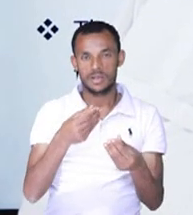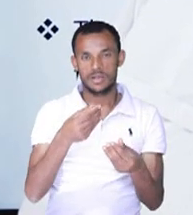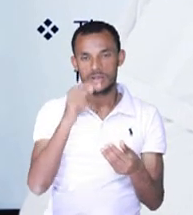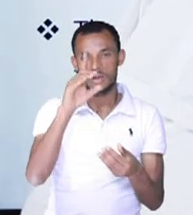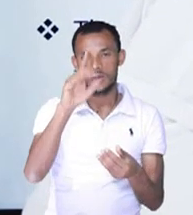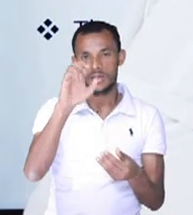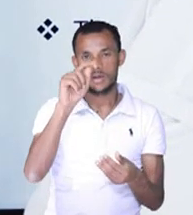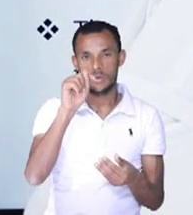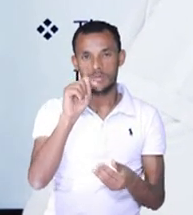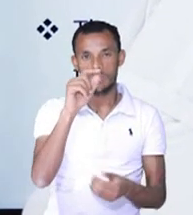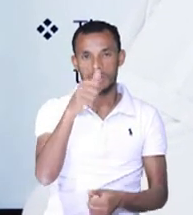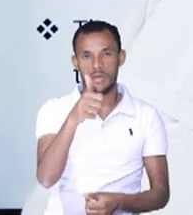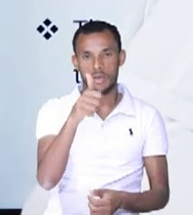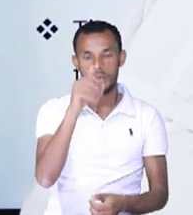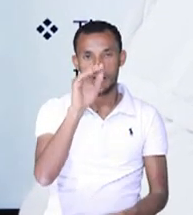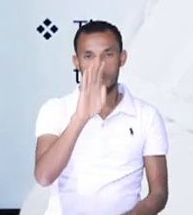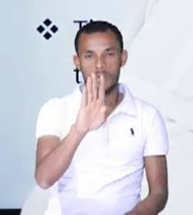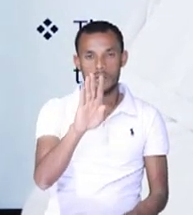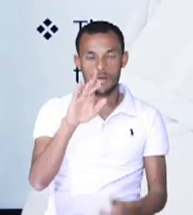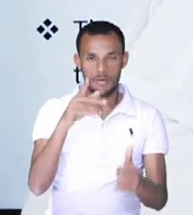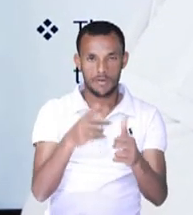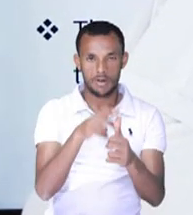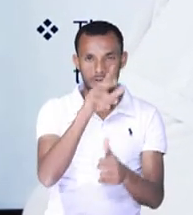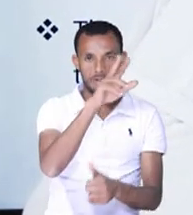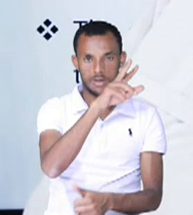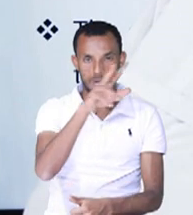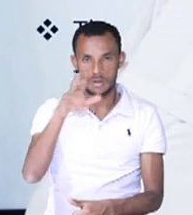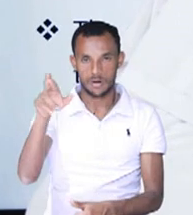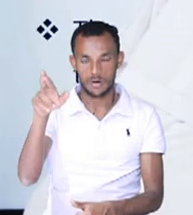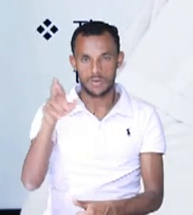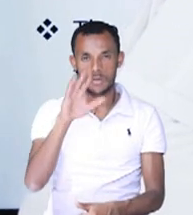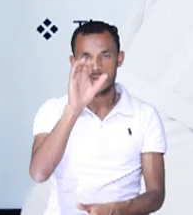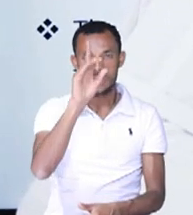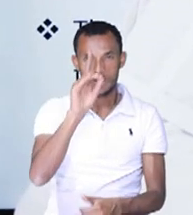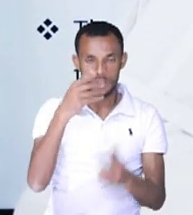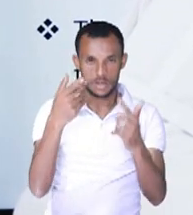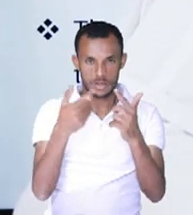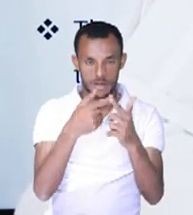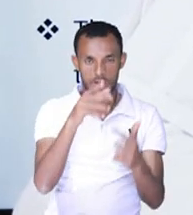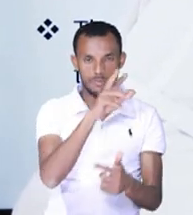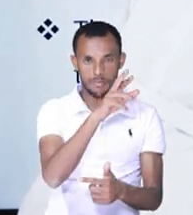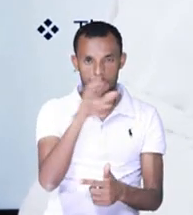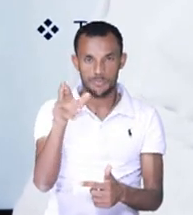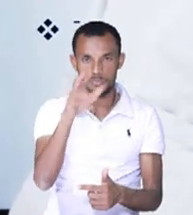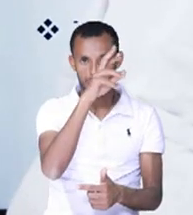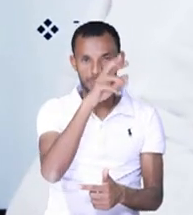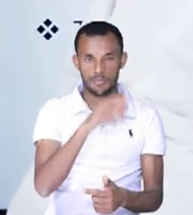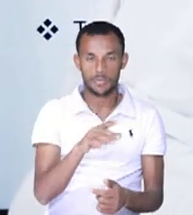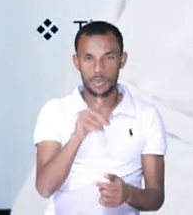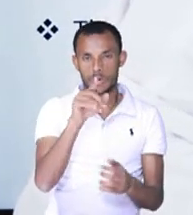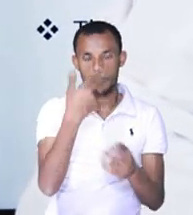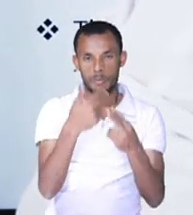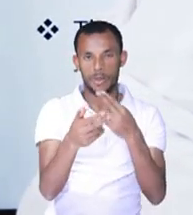of A, B first row, C, D second row. How do you find? You have